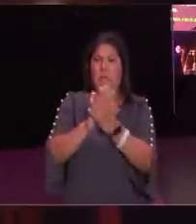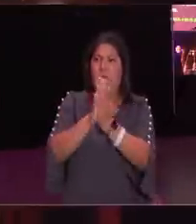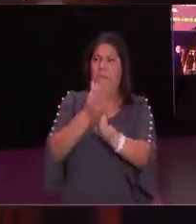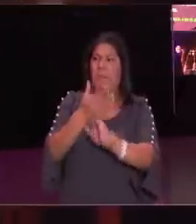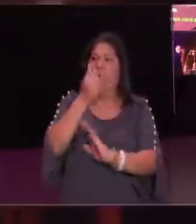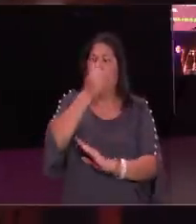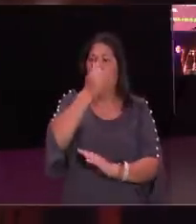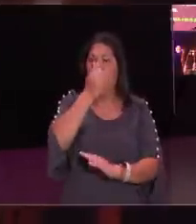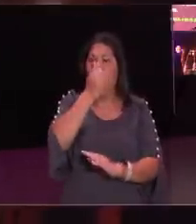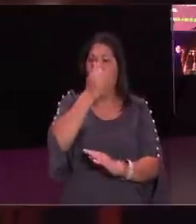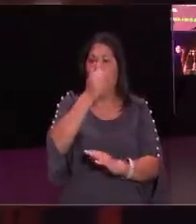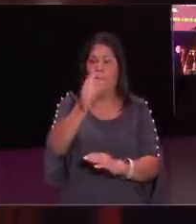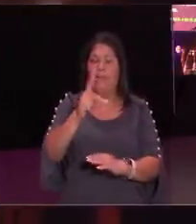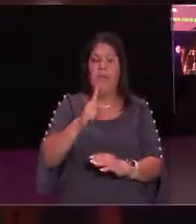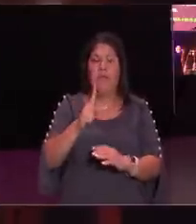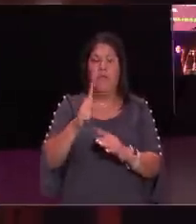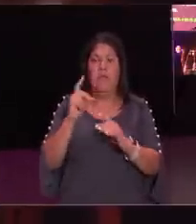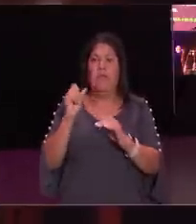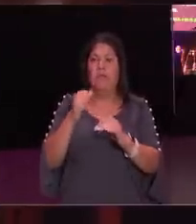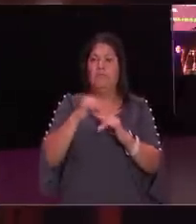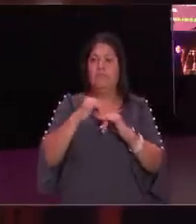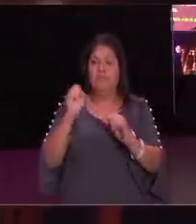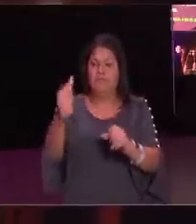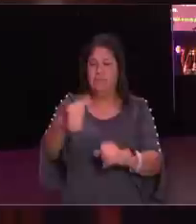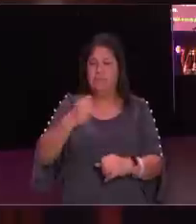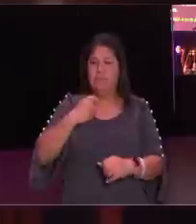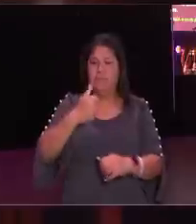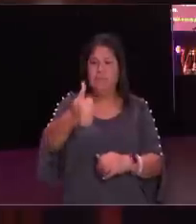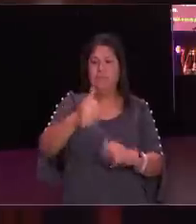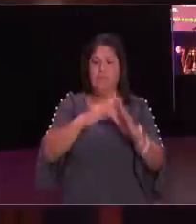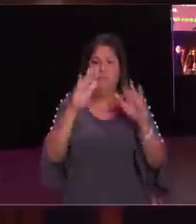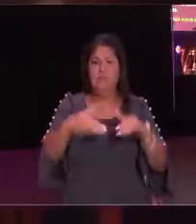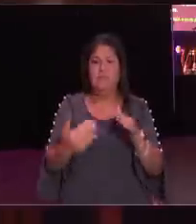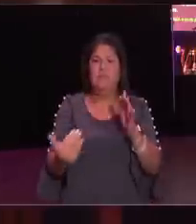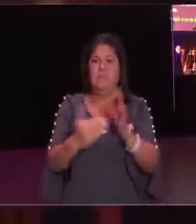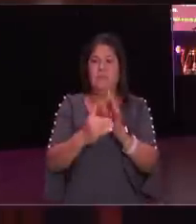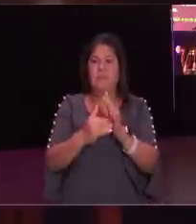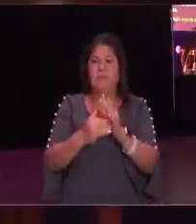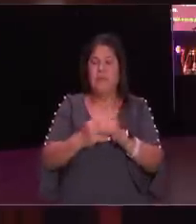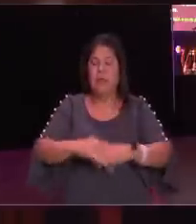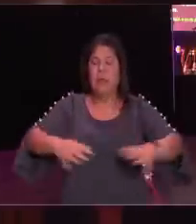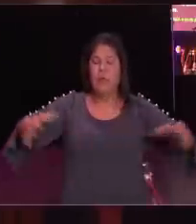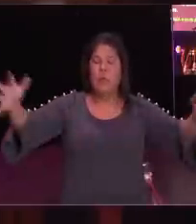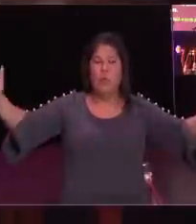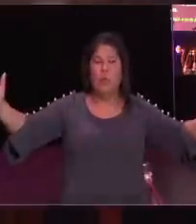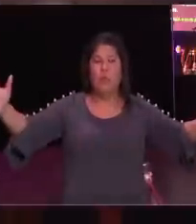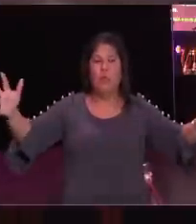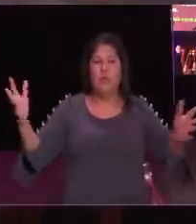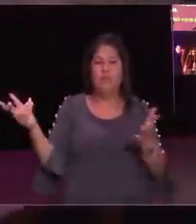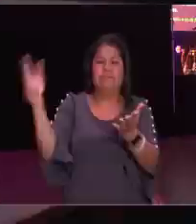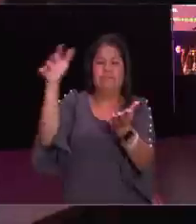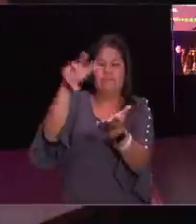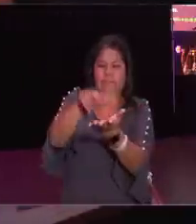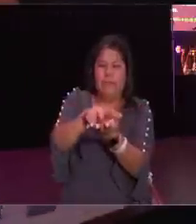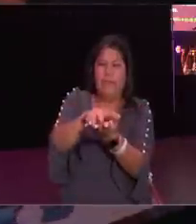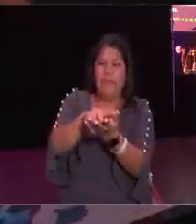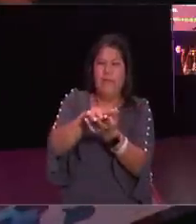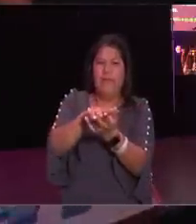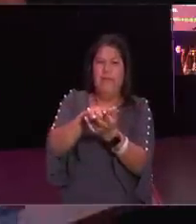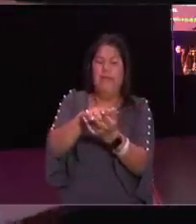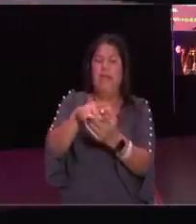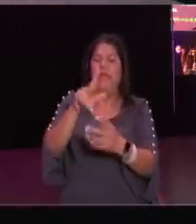warm. He returned and walked back and forth in the house, and again went up and stretched himself out on him. And the